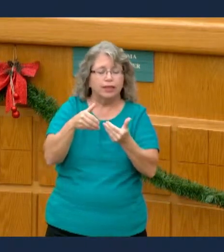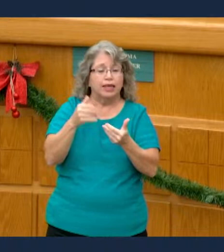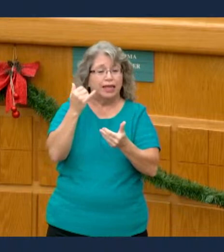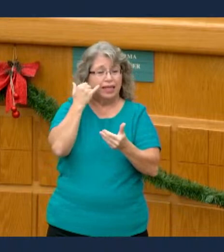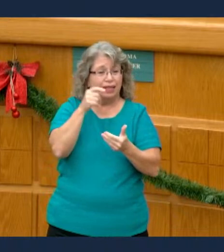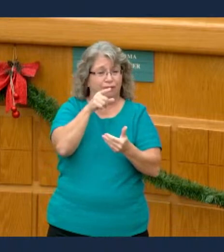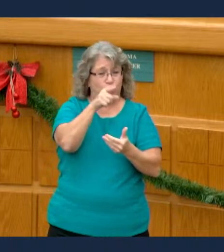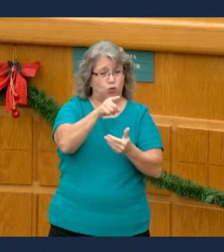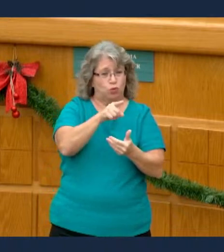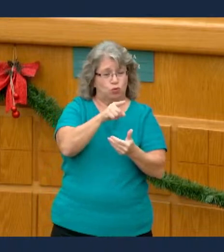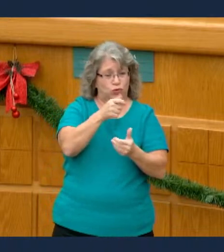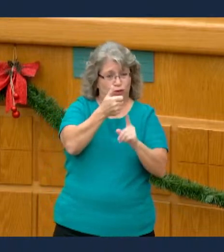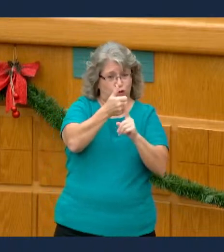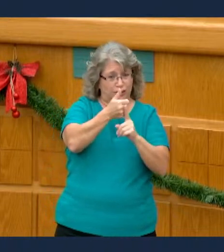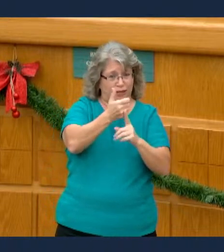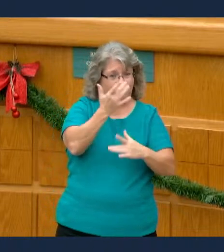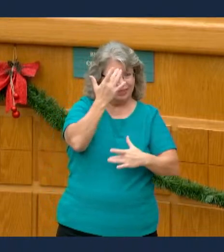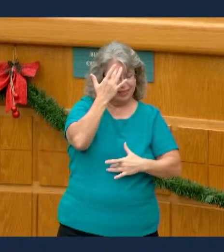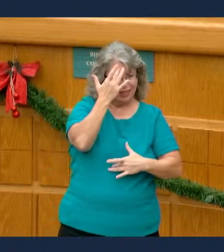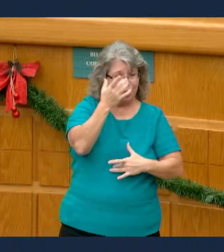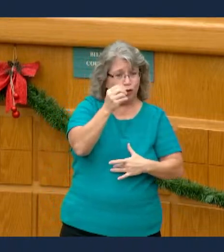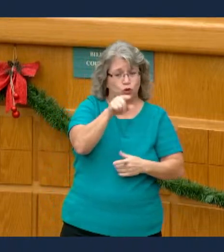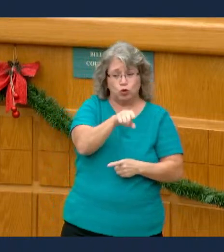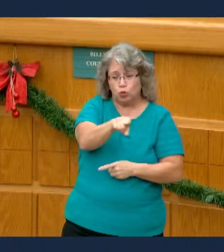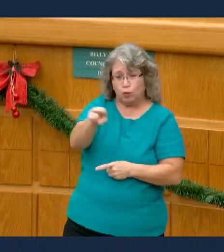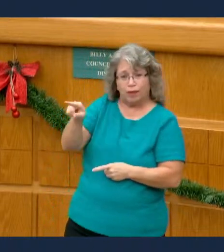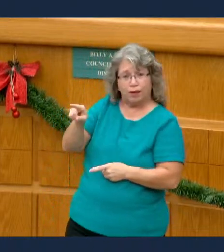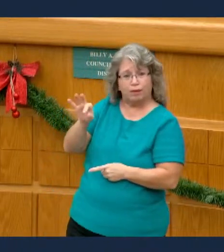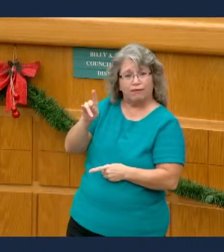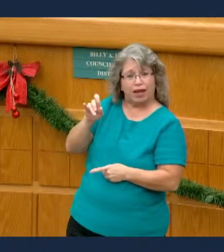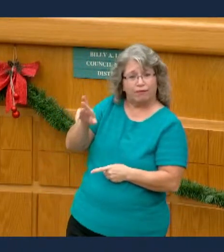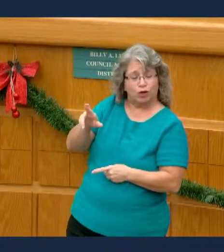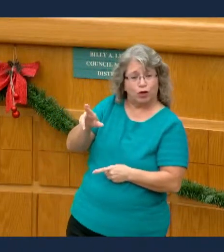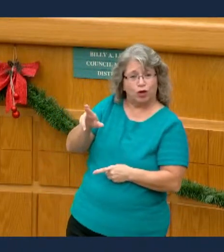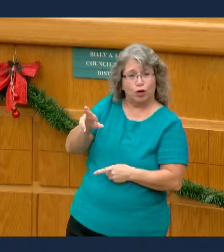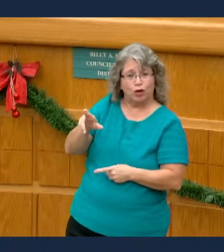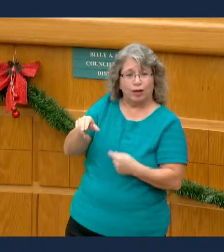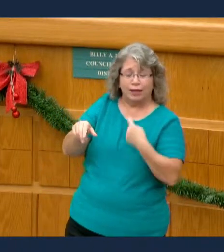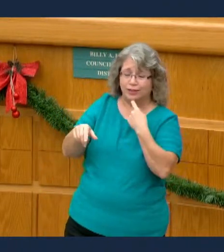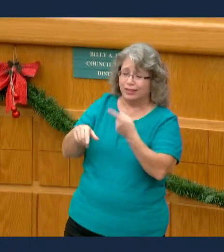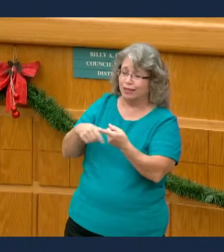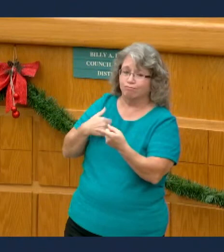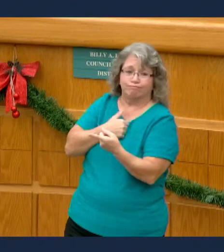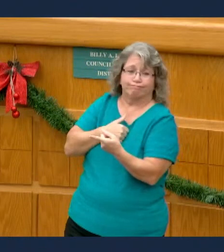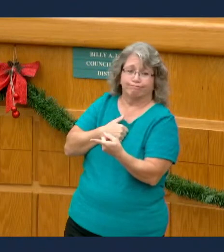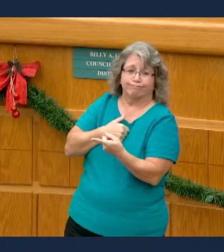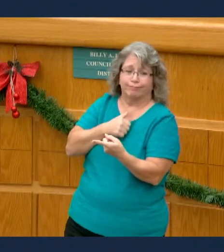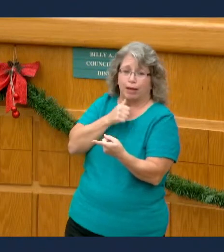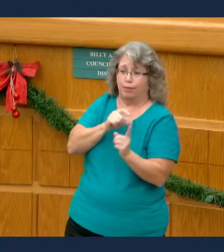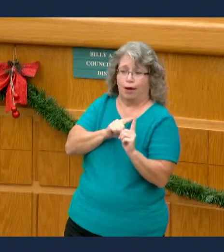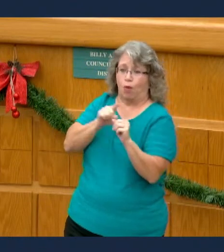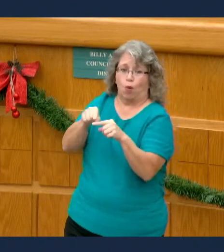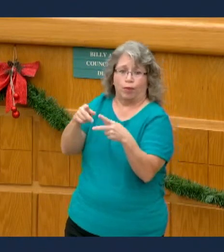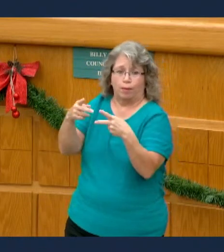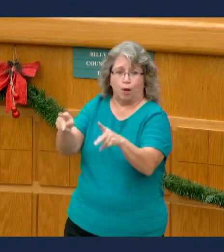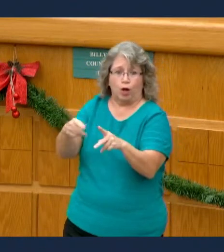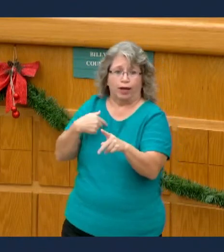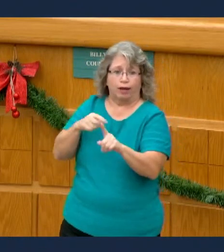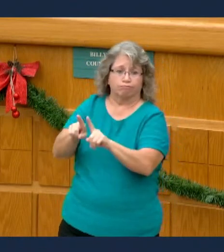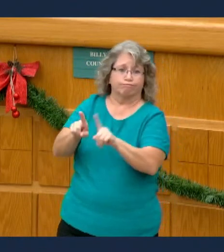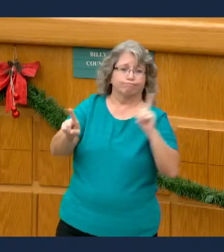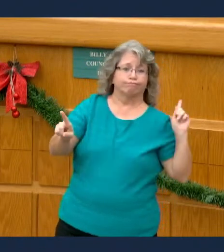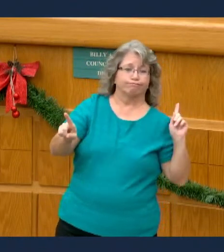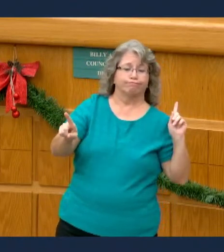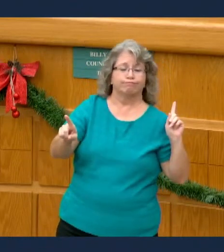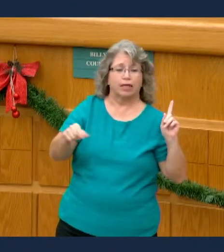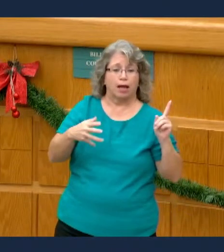you can give them, by not showing up to that party. Say, hey, you know what? I'm sick, guys. I'll be with you in spirit. Let me get over this. Let me get tested for COVID-19.